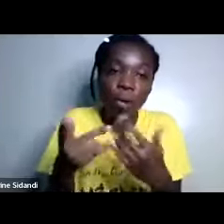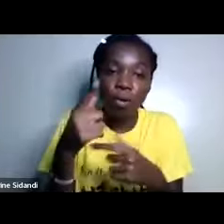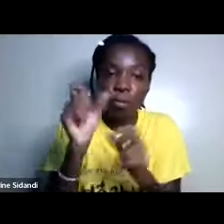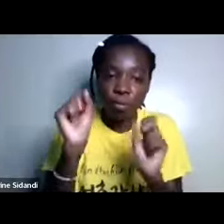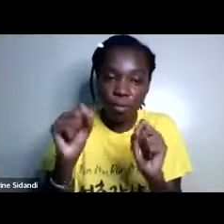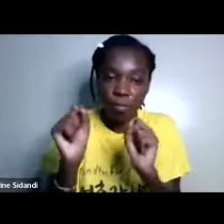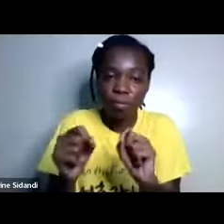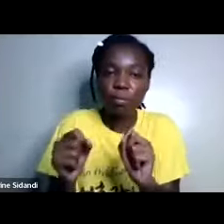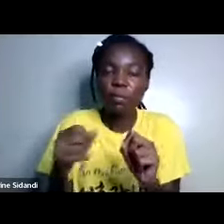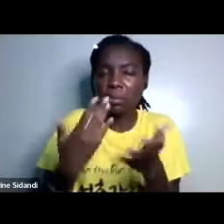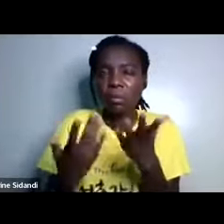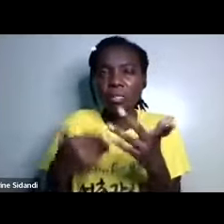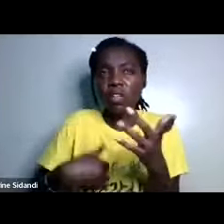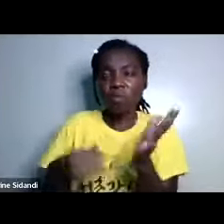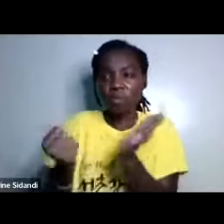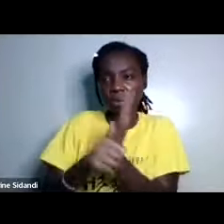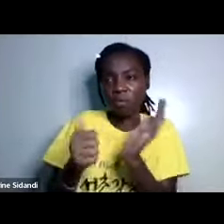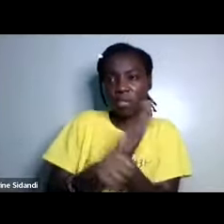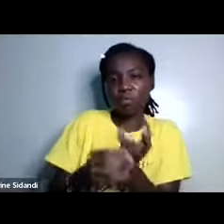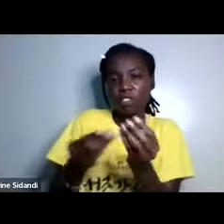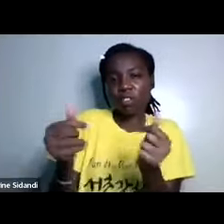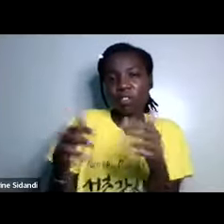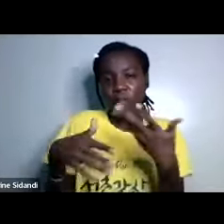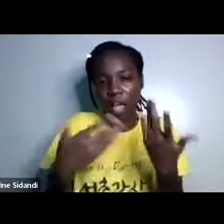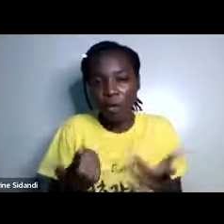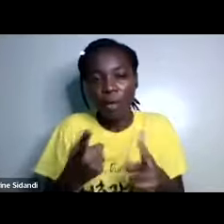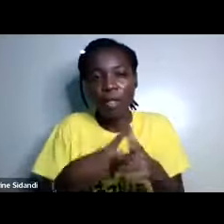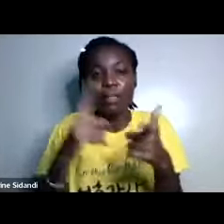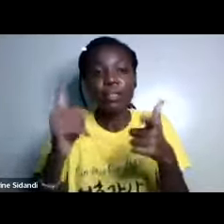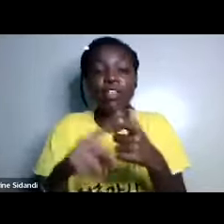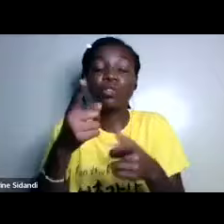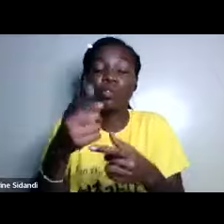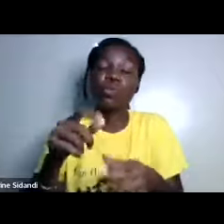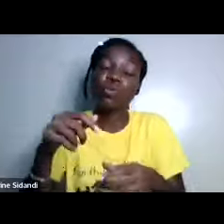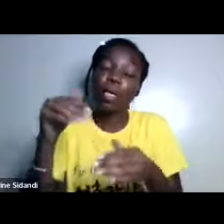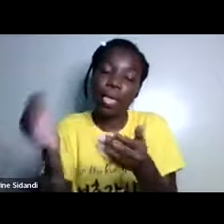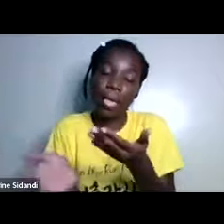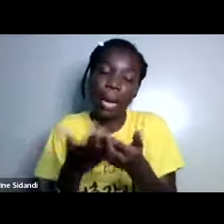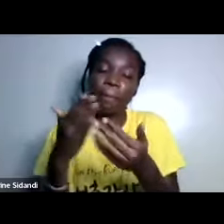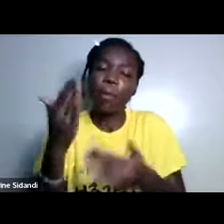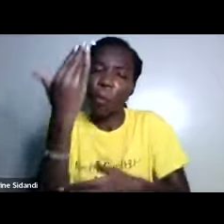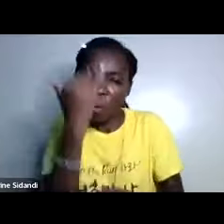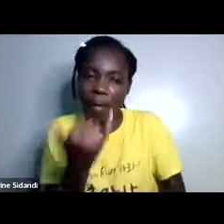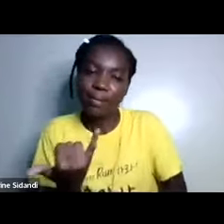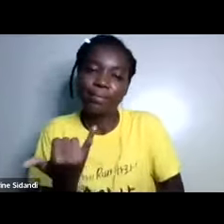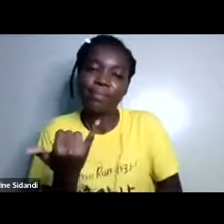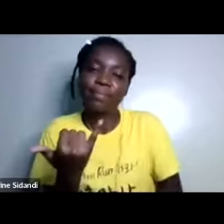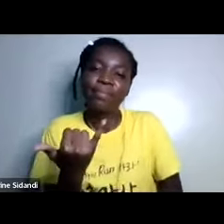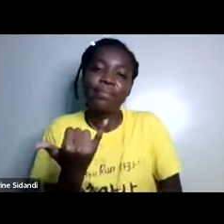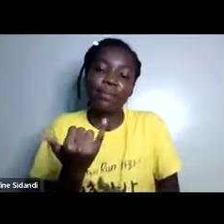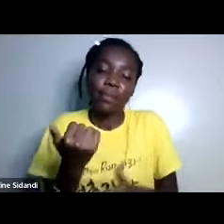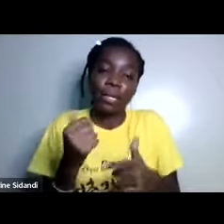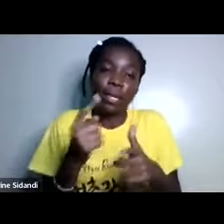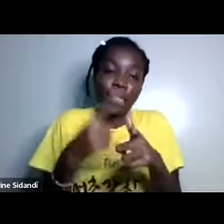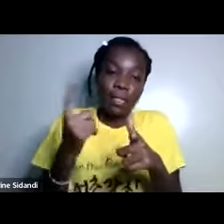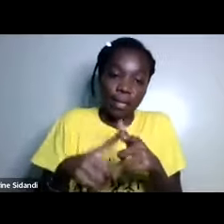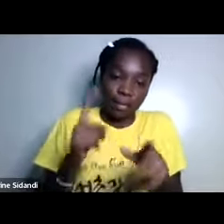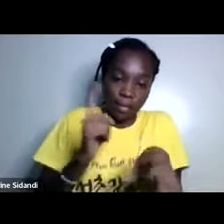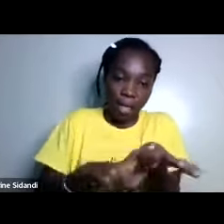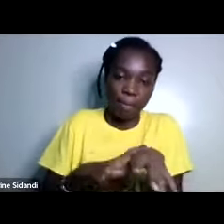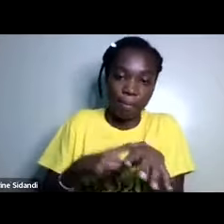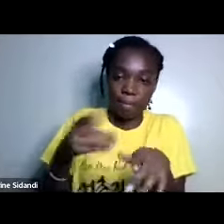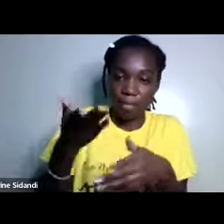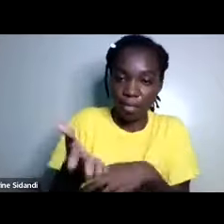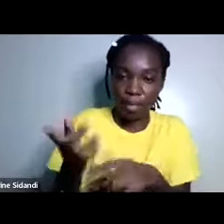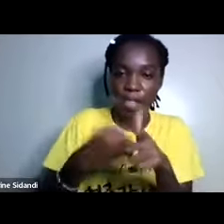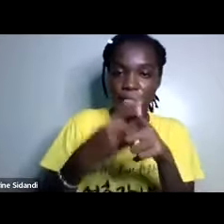there was a problem, how you solved it, and why you can help them. Once they go through a funnel, they know everything